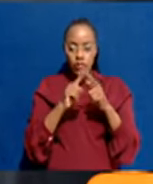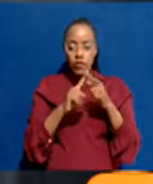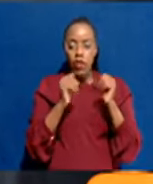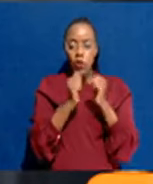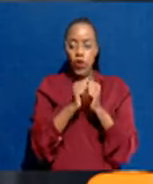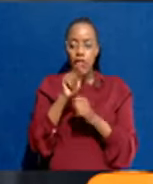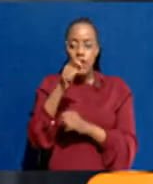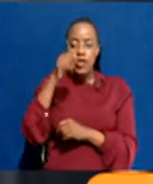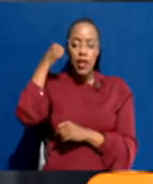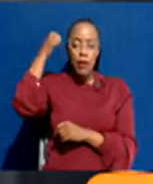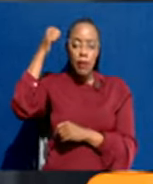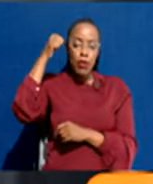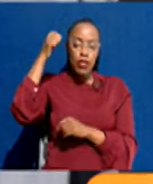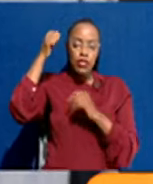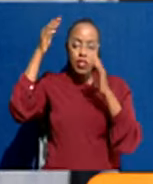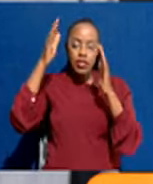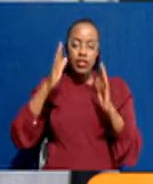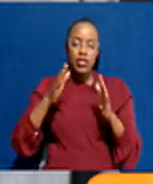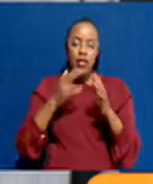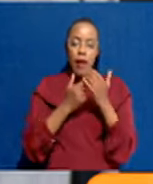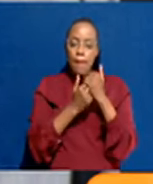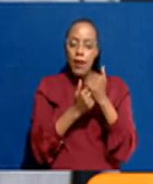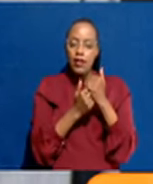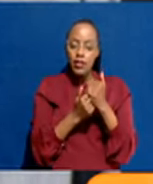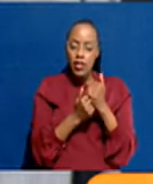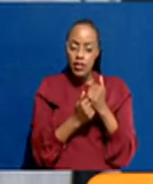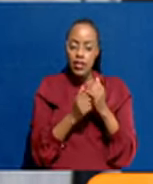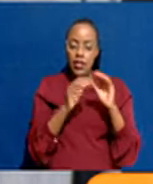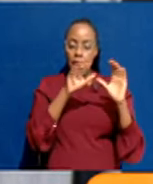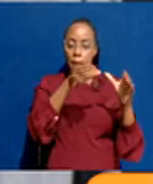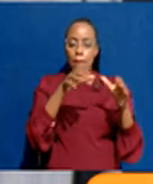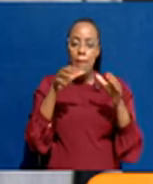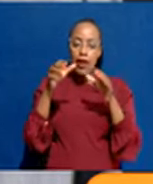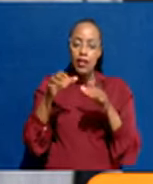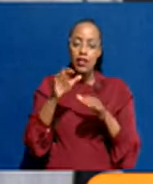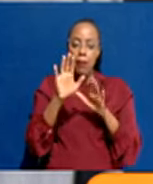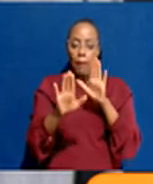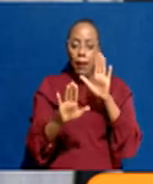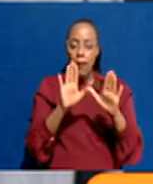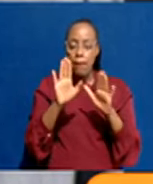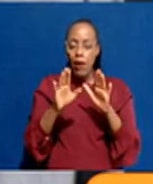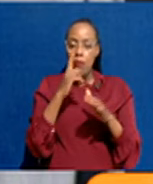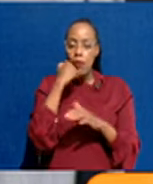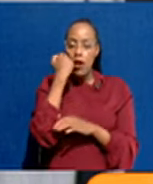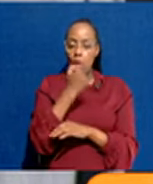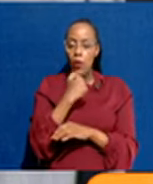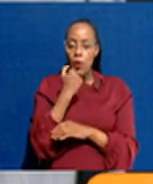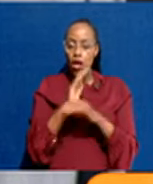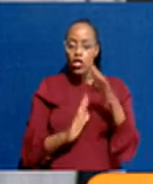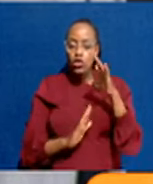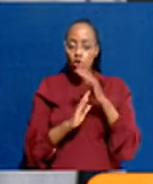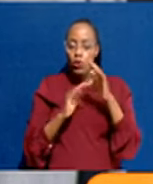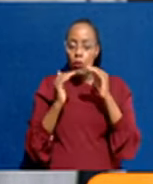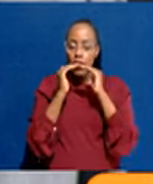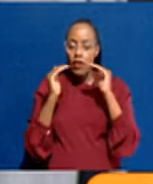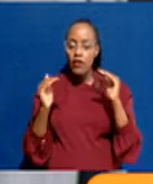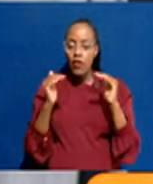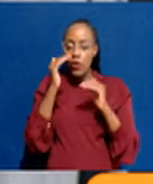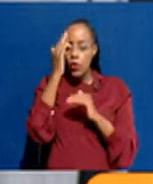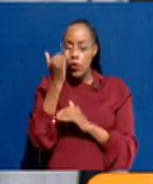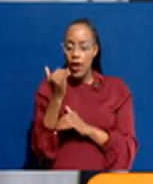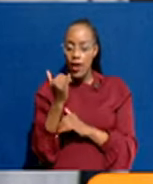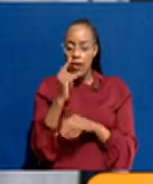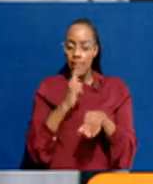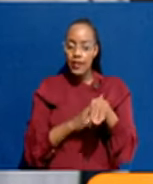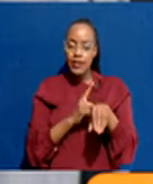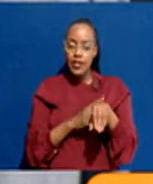key political leaders, partners in the party, in his party, who are top level, so that